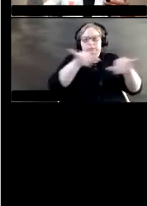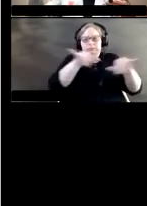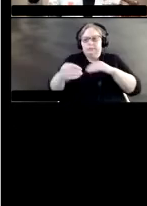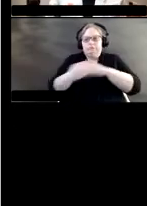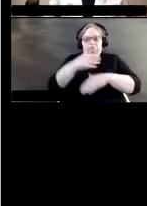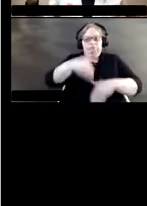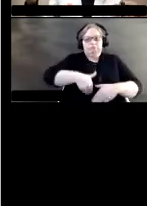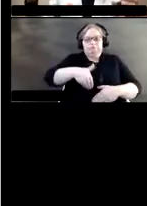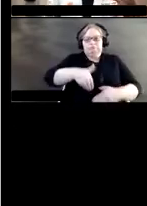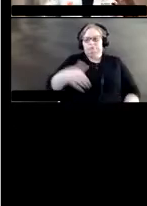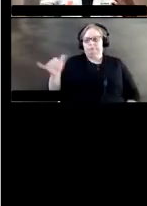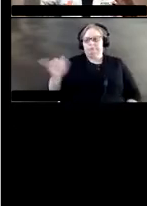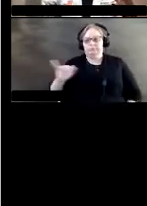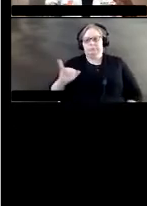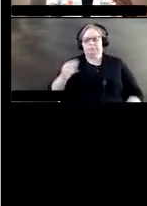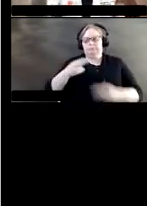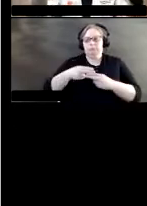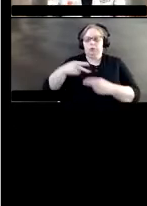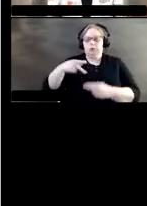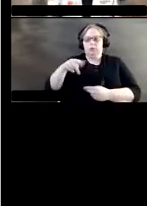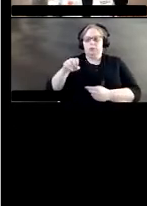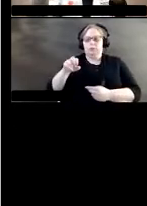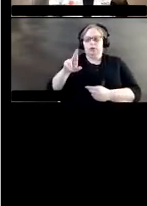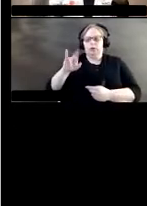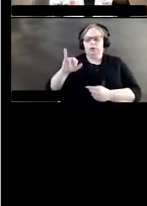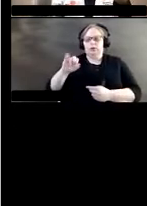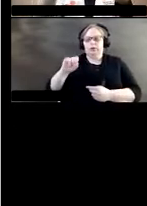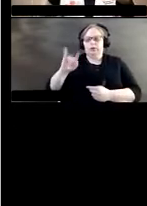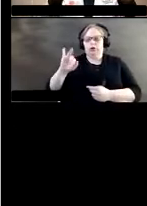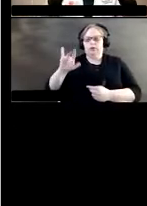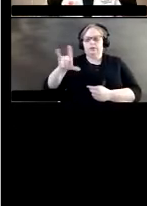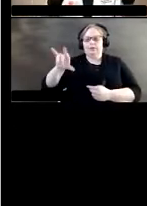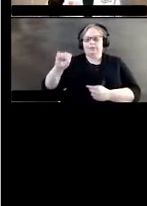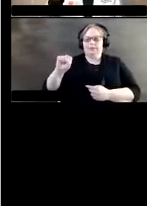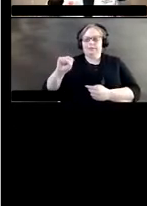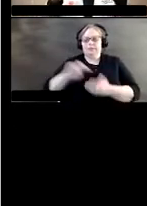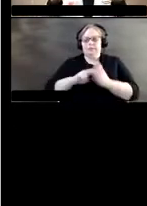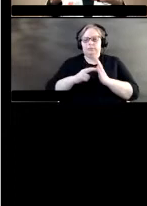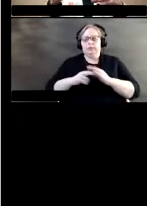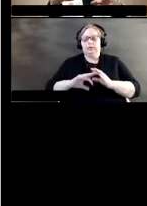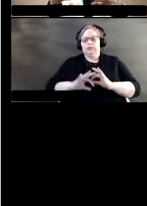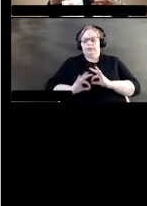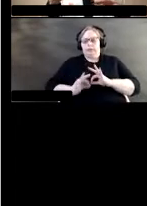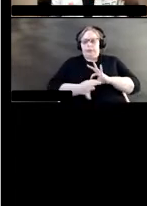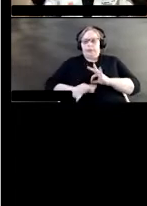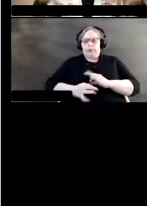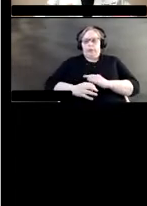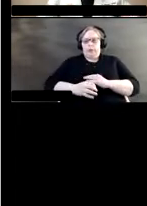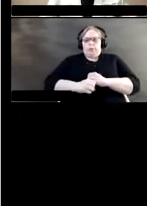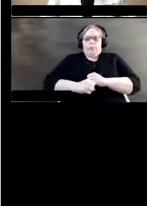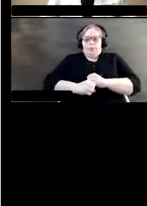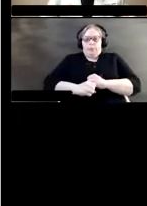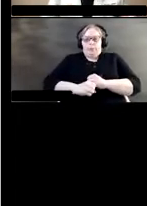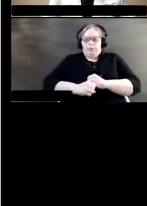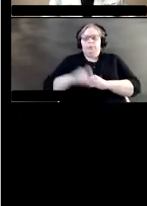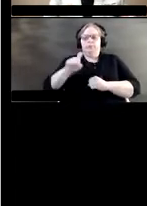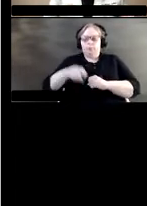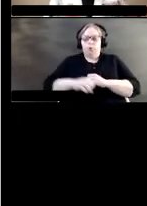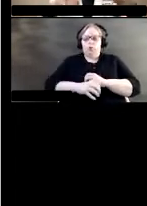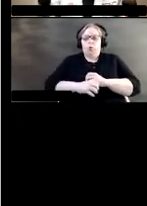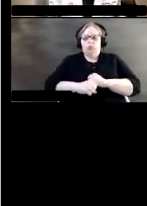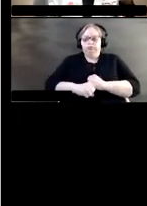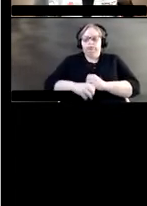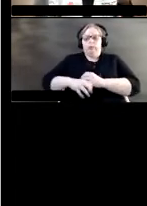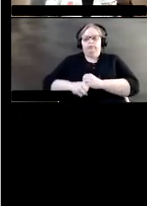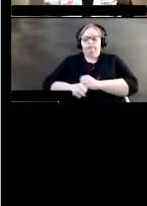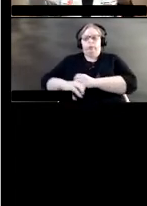what's called peristalsis, which is a contraction of that bowel. And it's supposed to help push your food through and expel it out.